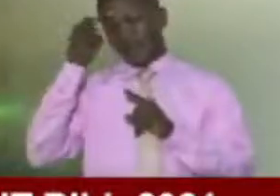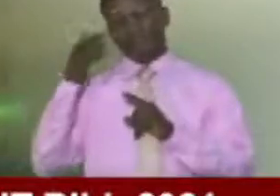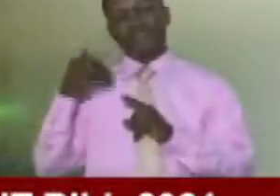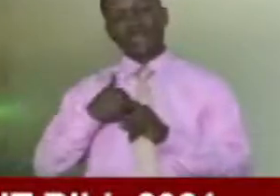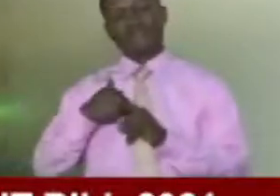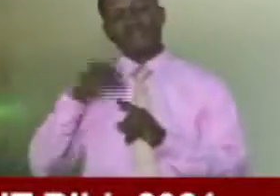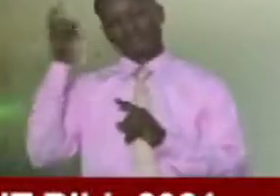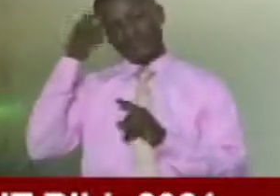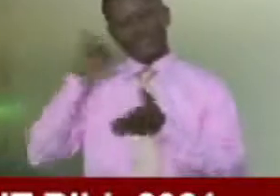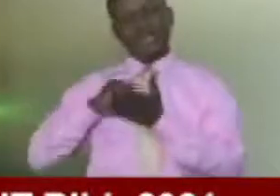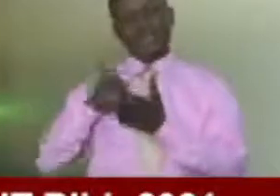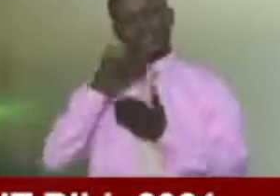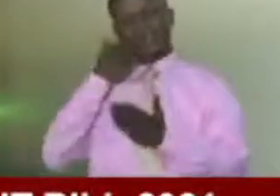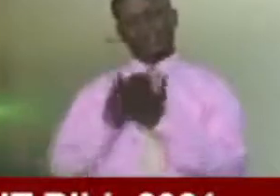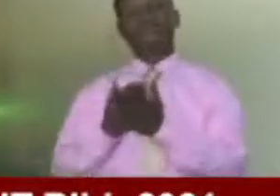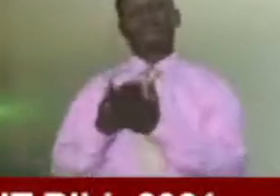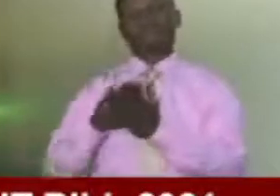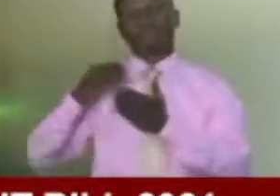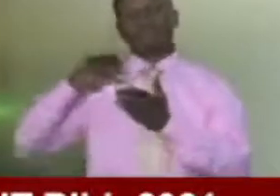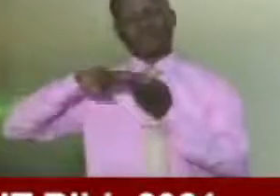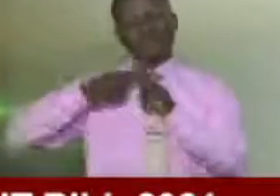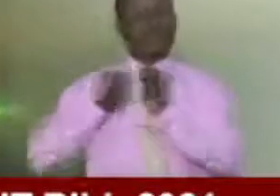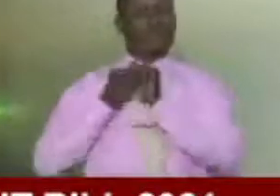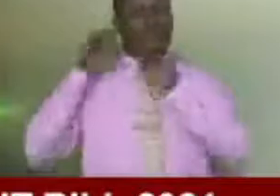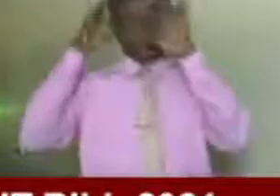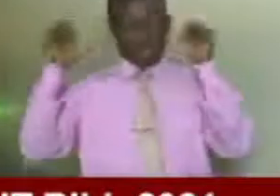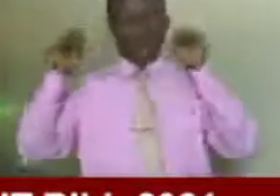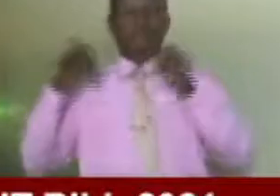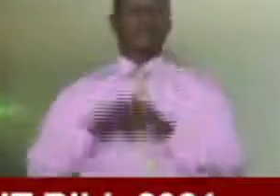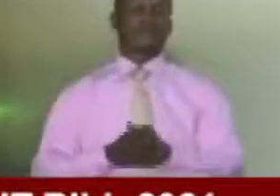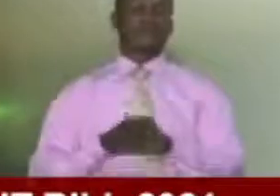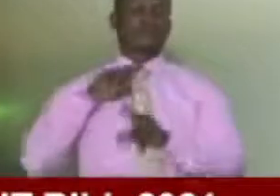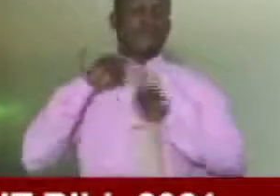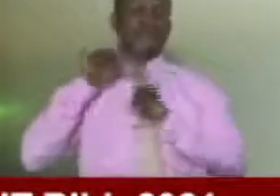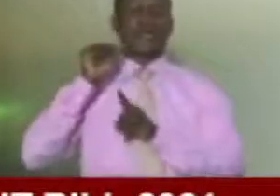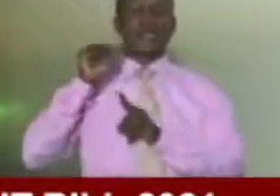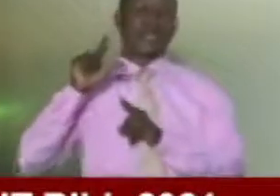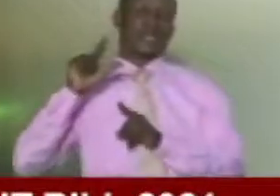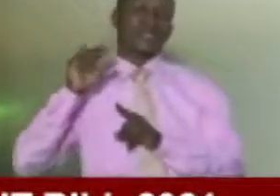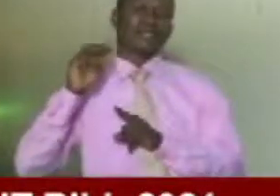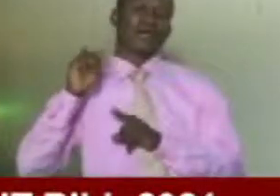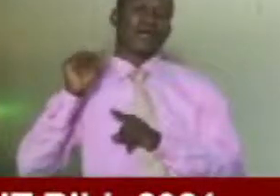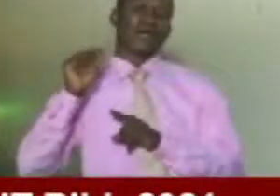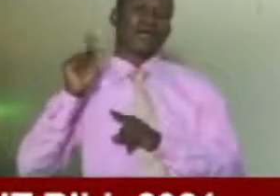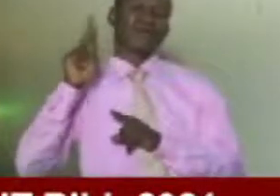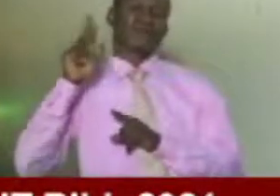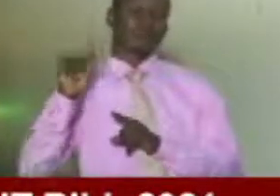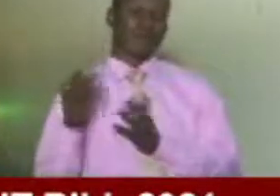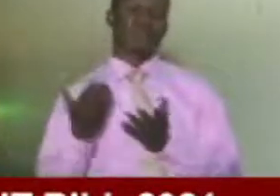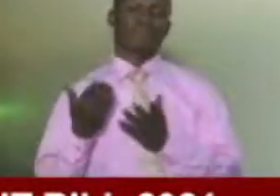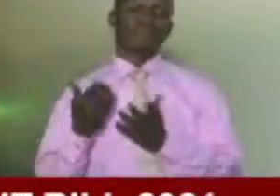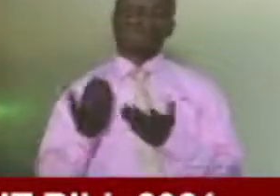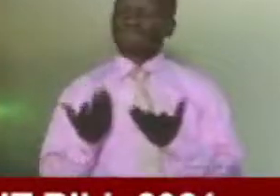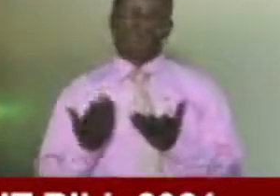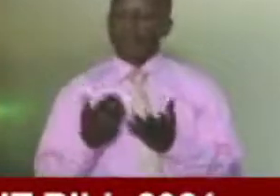terms with the party. And so Tanko and Makura had no option going for, you know, an indirect that